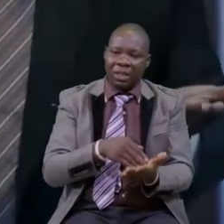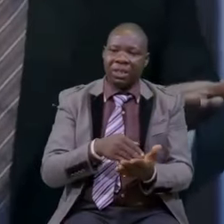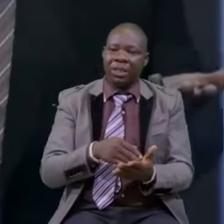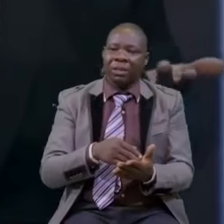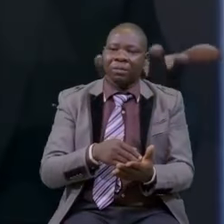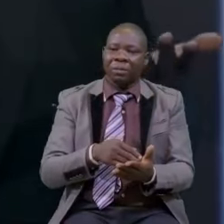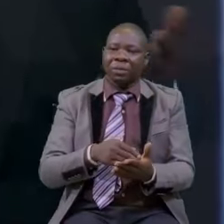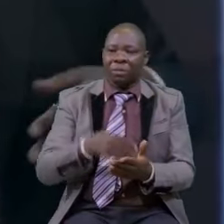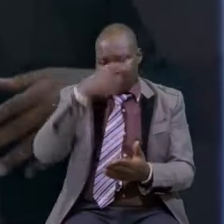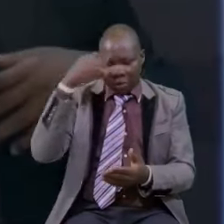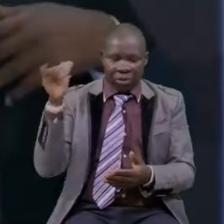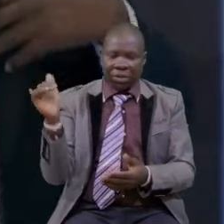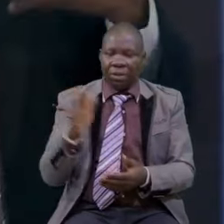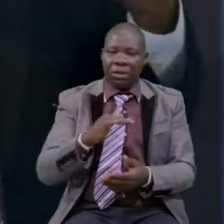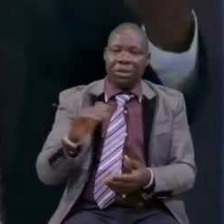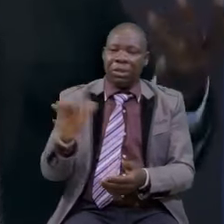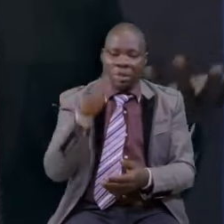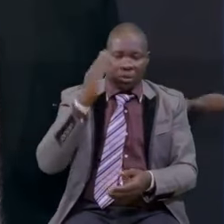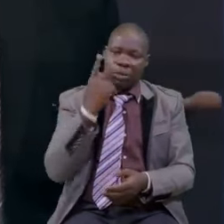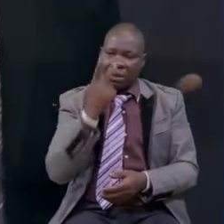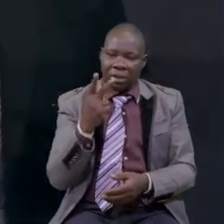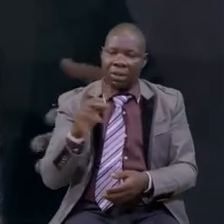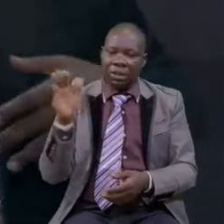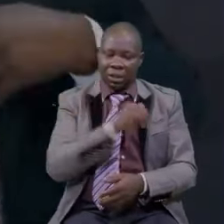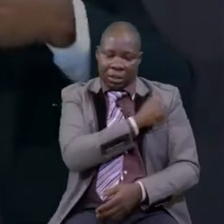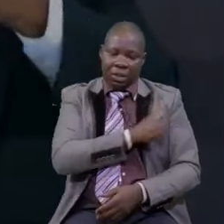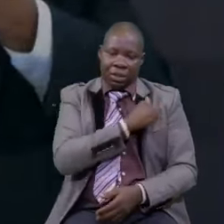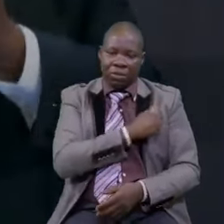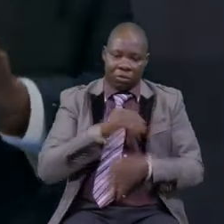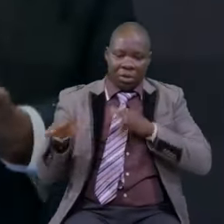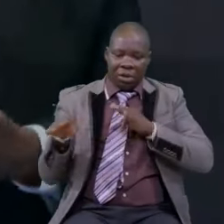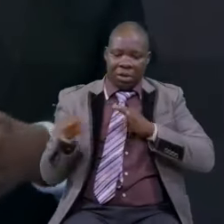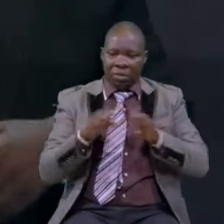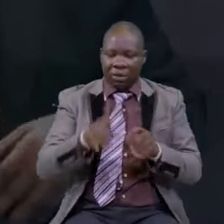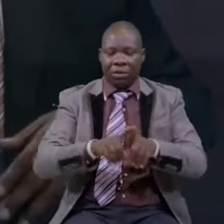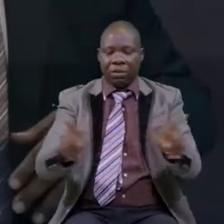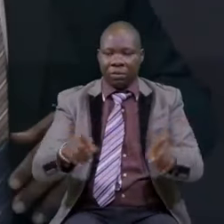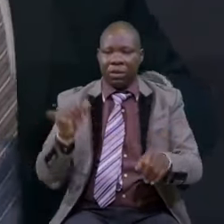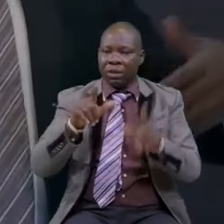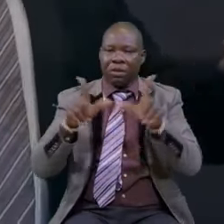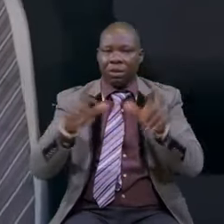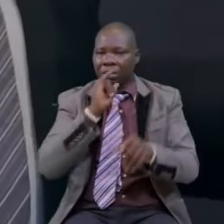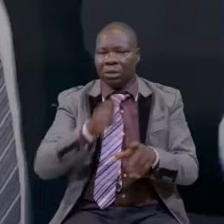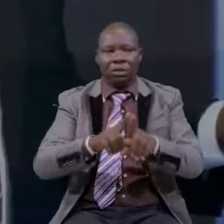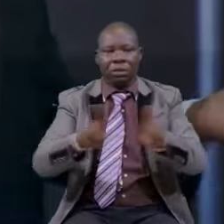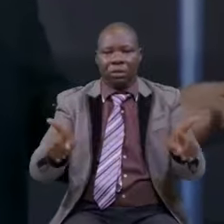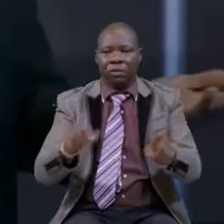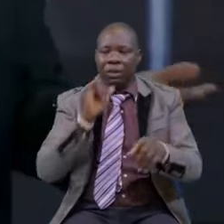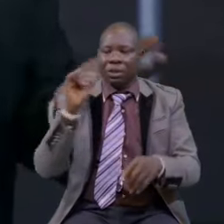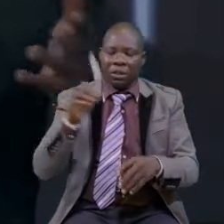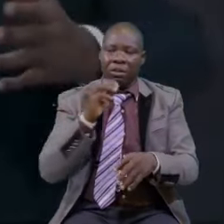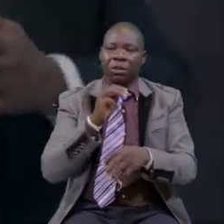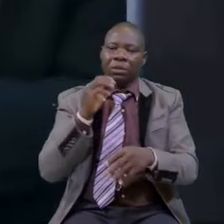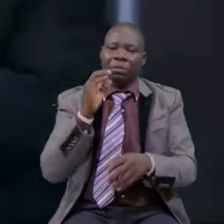will see his attitude is different, his language is different, his ministration